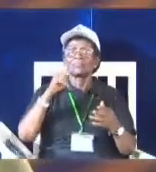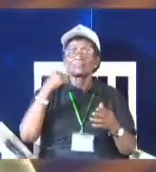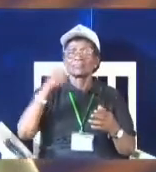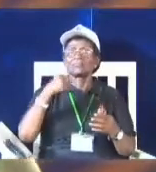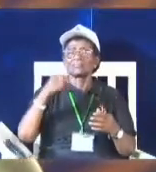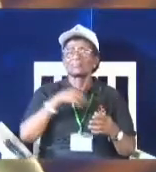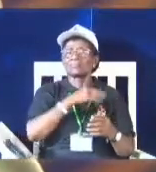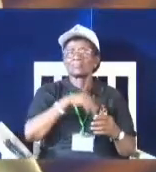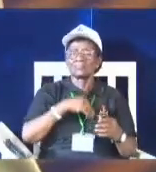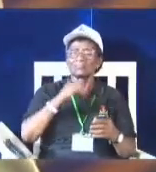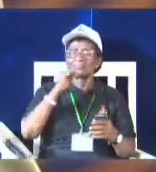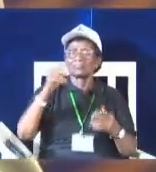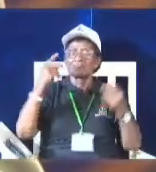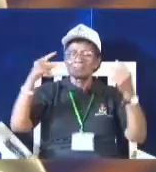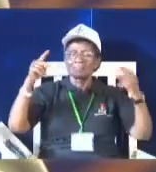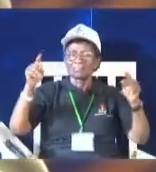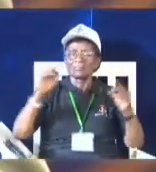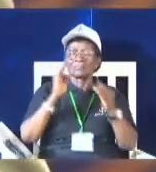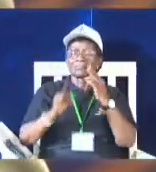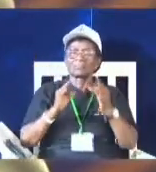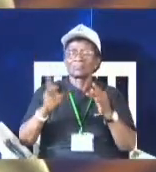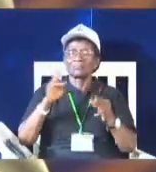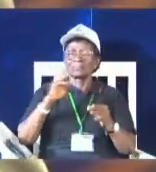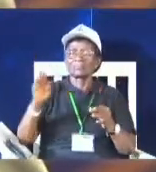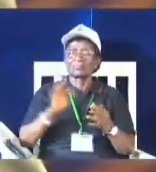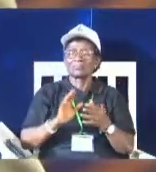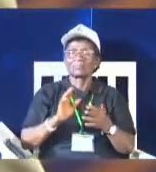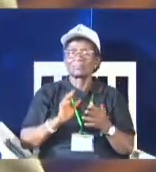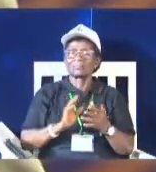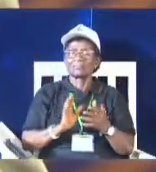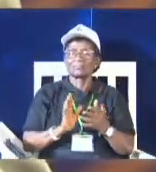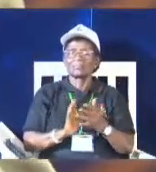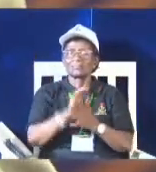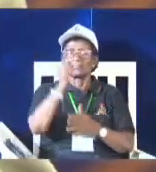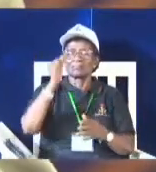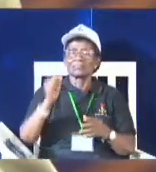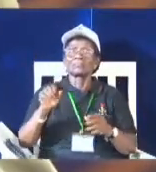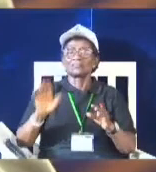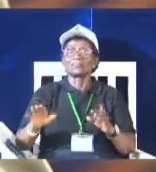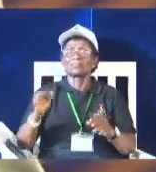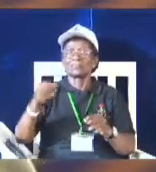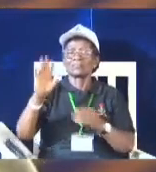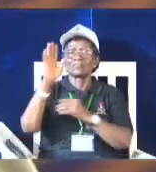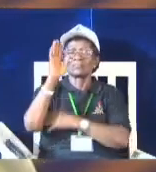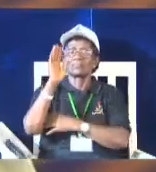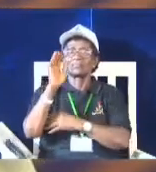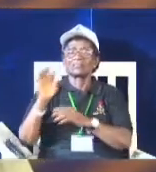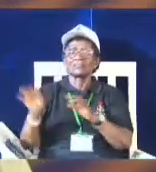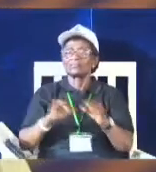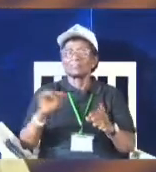child of God, doing the will of God, you shouldn't lack.